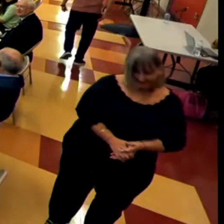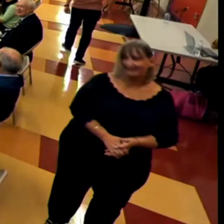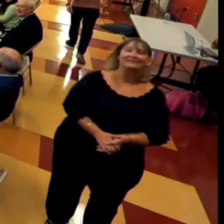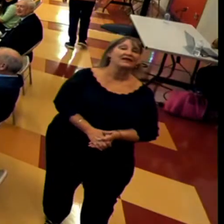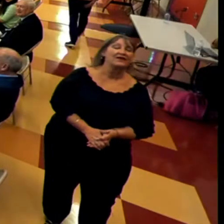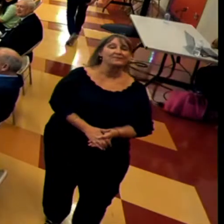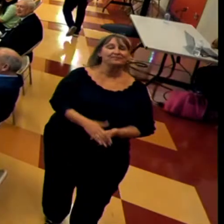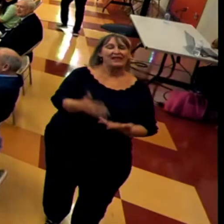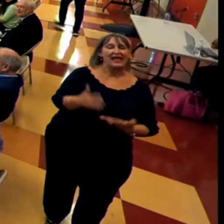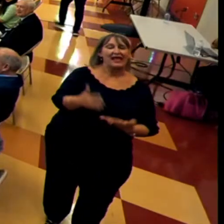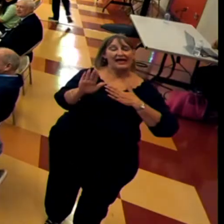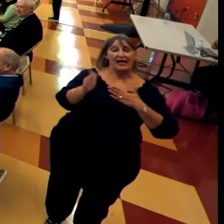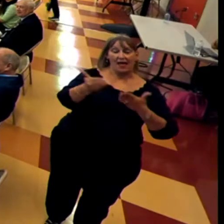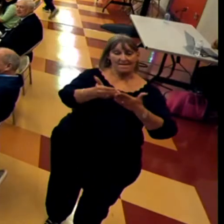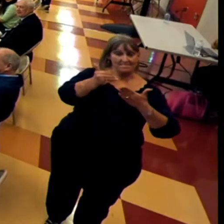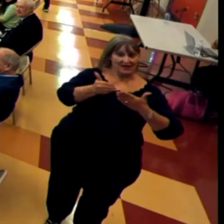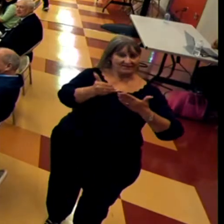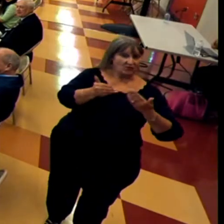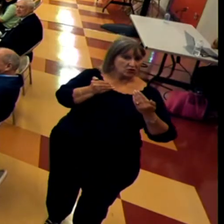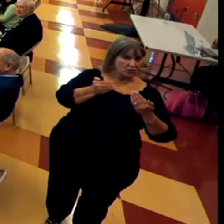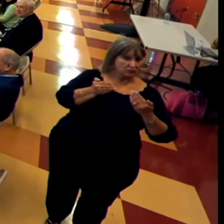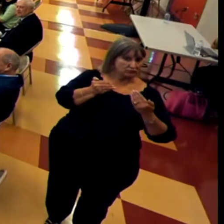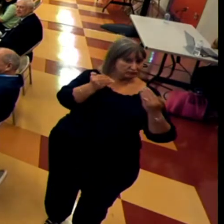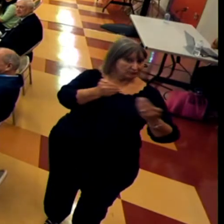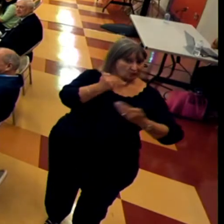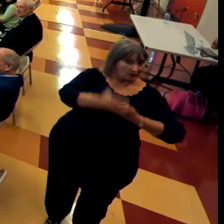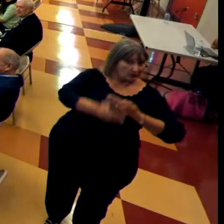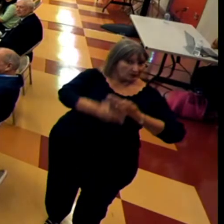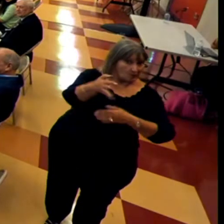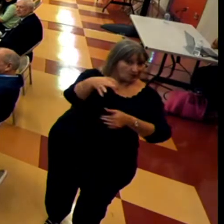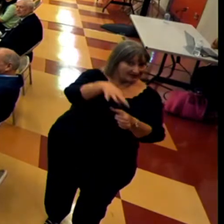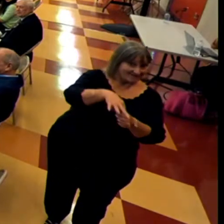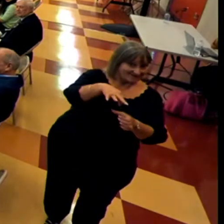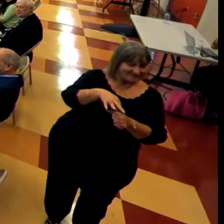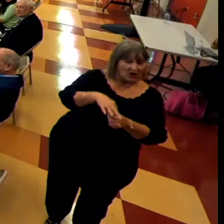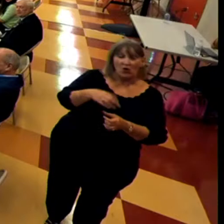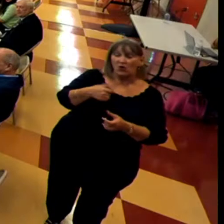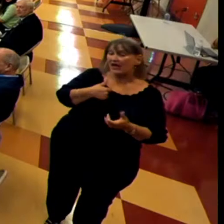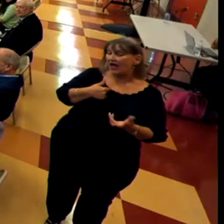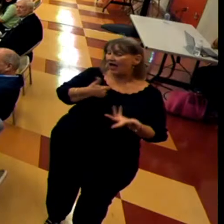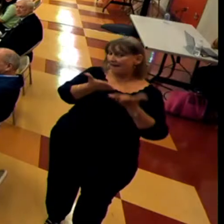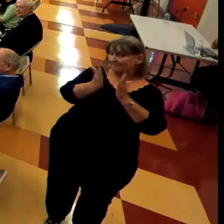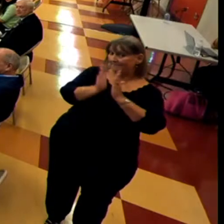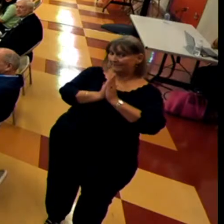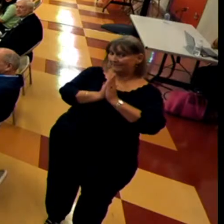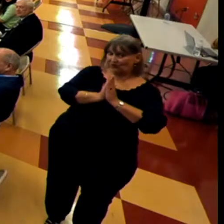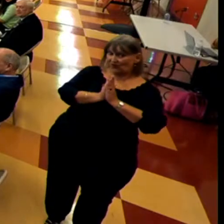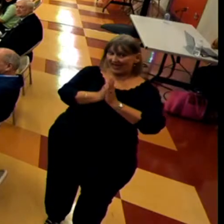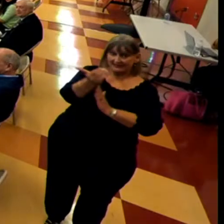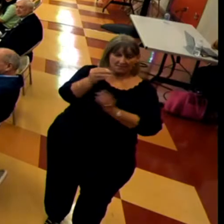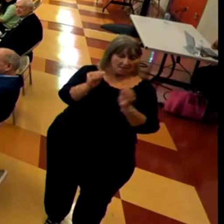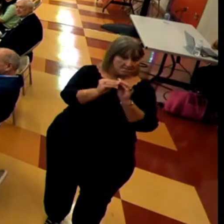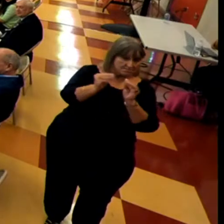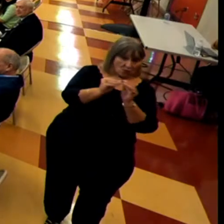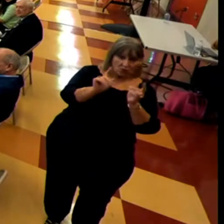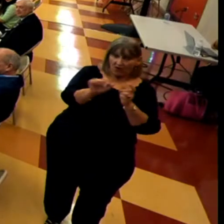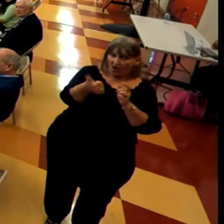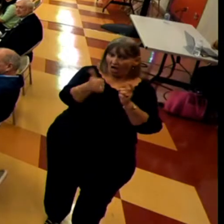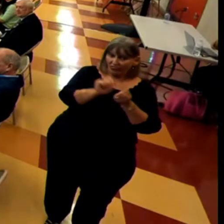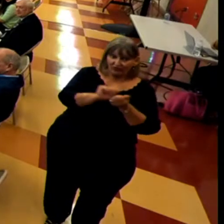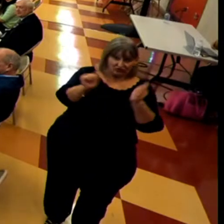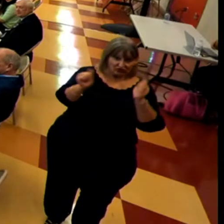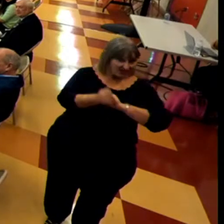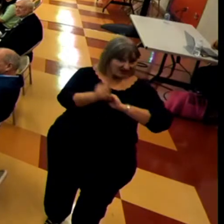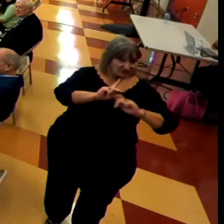I guess before we move forward with that, is there any other changes or things that anybody